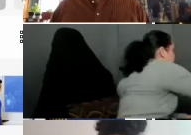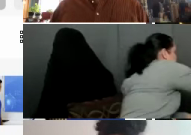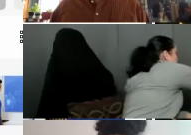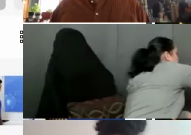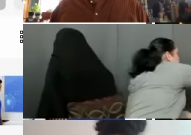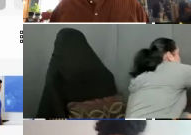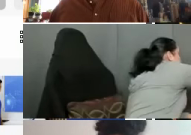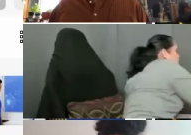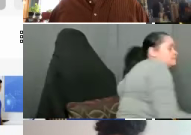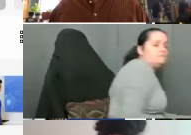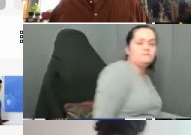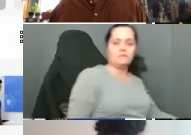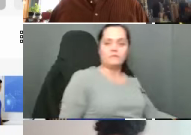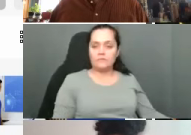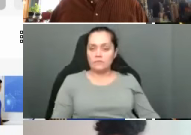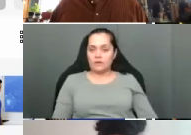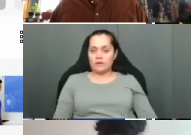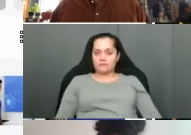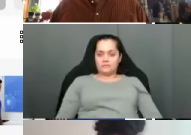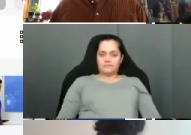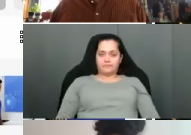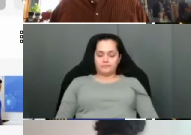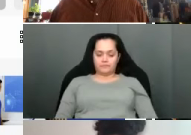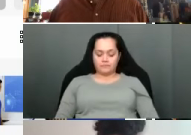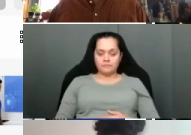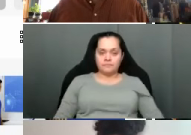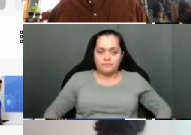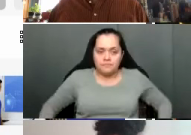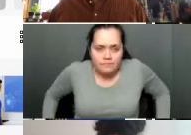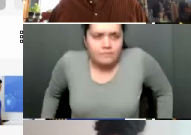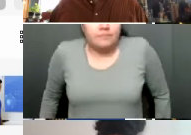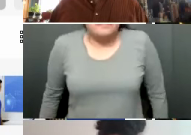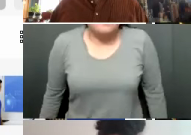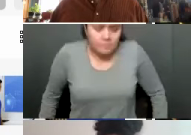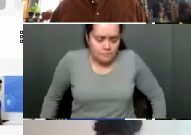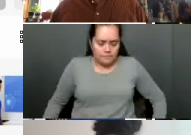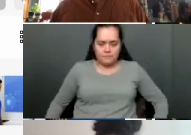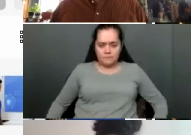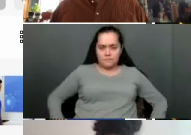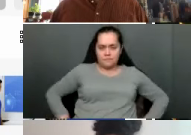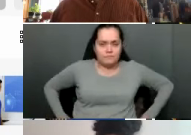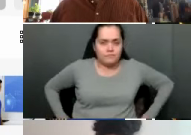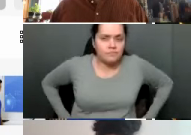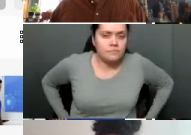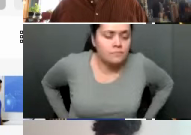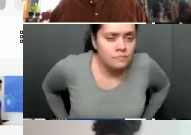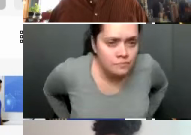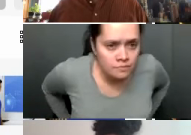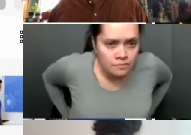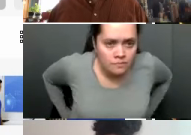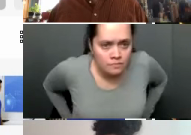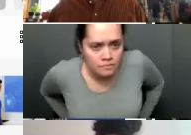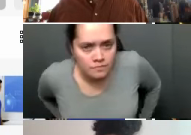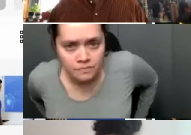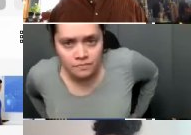is. Guys, we want to thank you very much for coming in. Hang on, we're going to finish this. Okay. What do maps have to do with social equality,